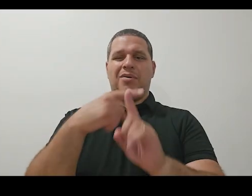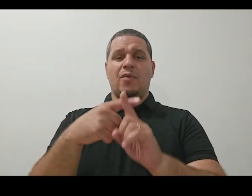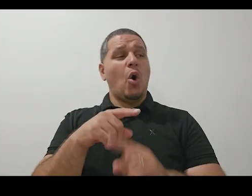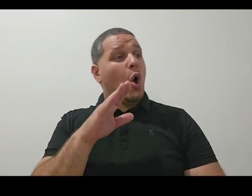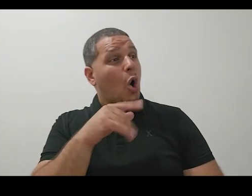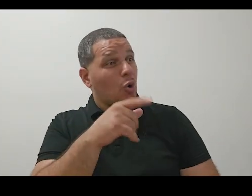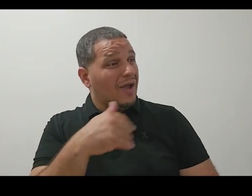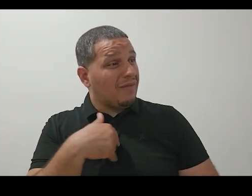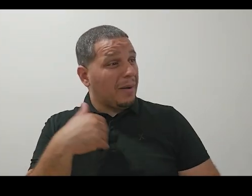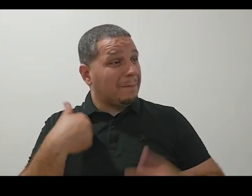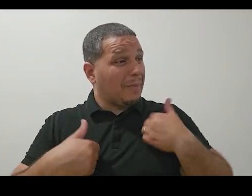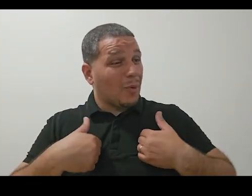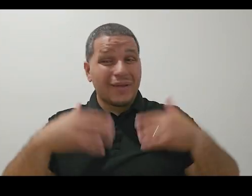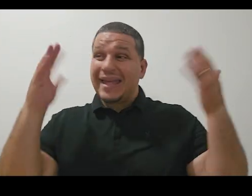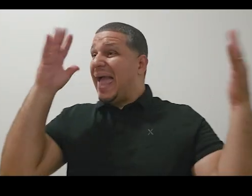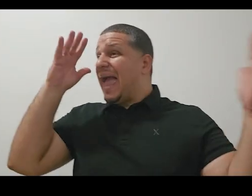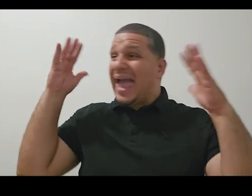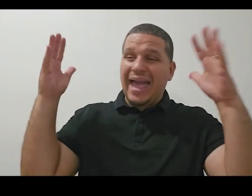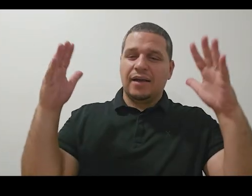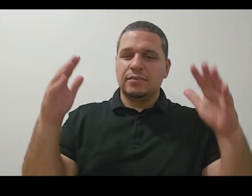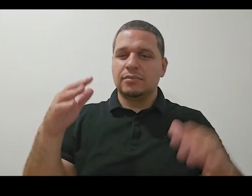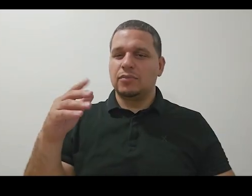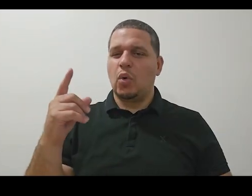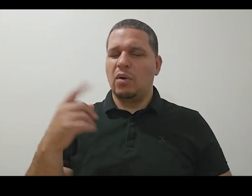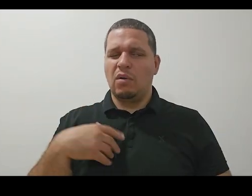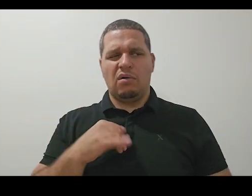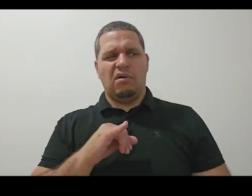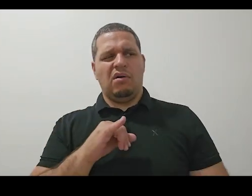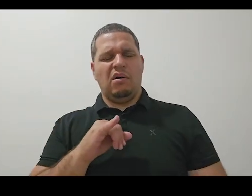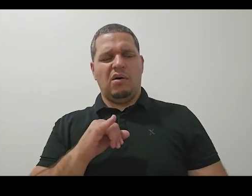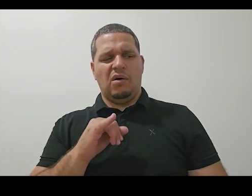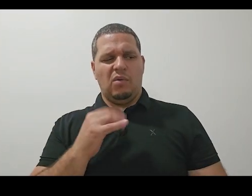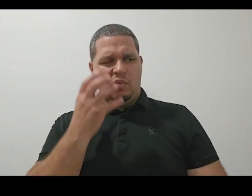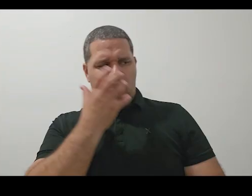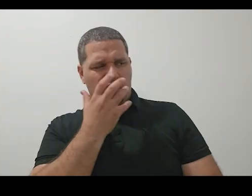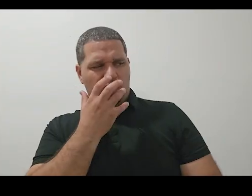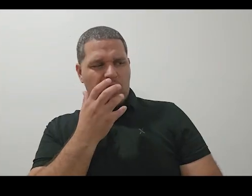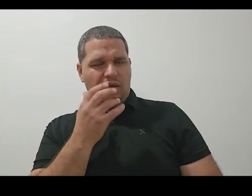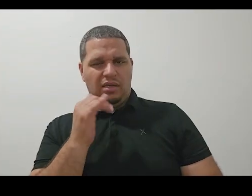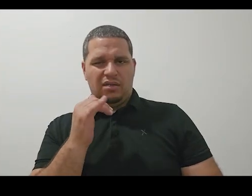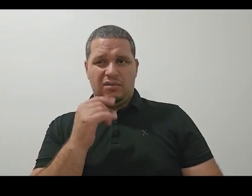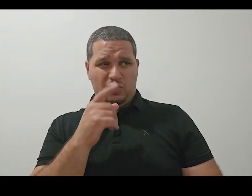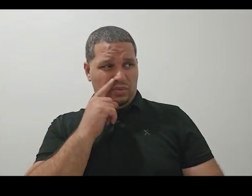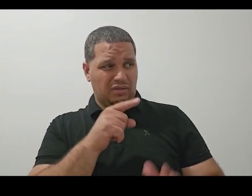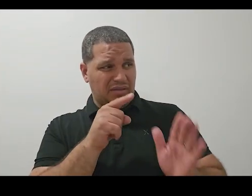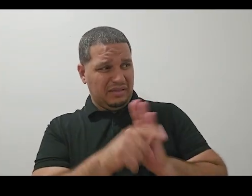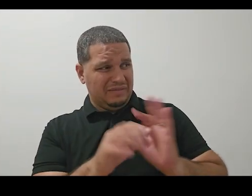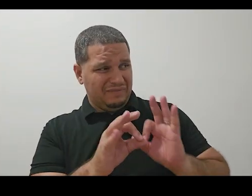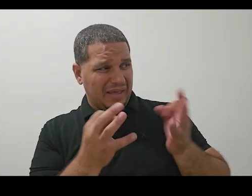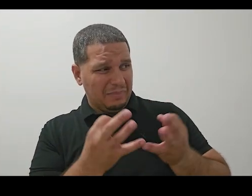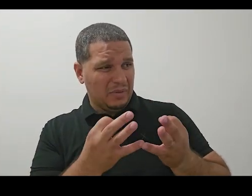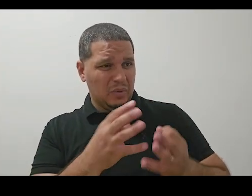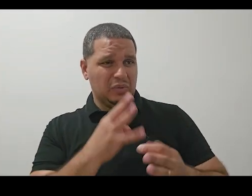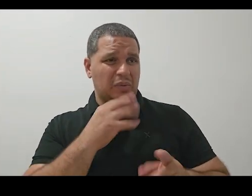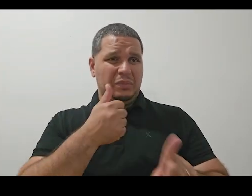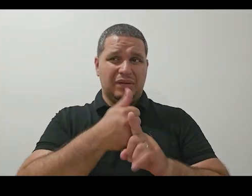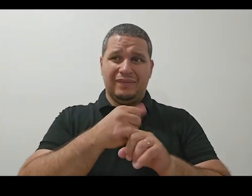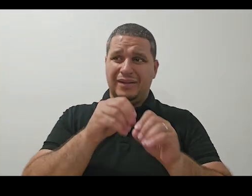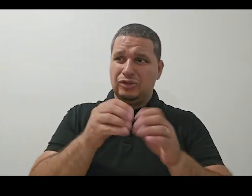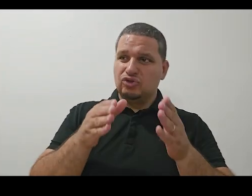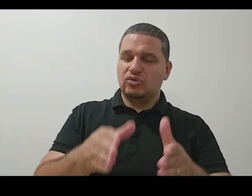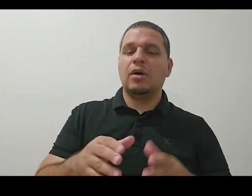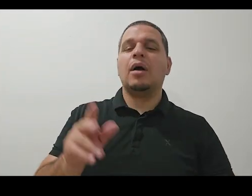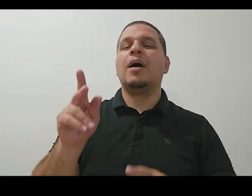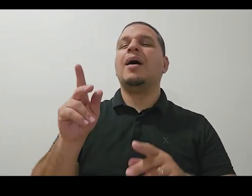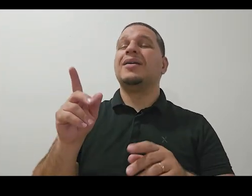thing. They say, "Oh, John got bipolar." Yeah, yeah, yeah. It's usually like, "Whoa, he's gonna kill his whole family." He's talking on the street. There's